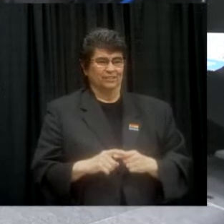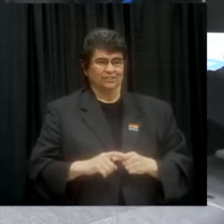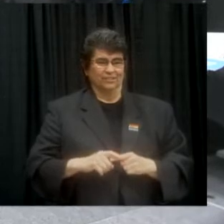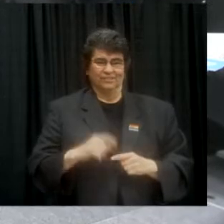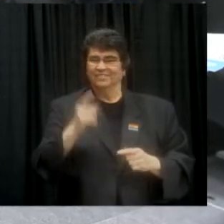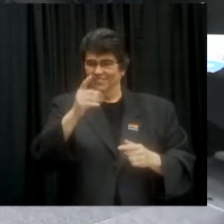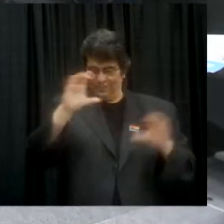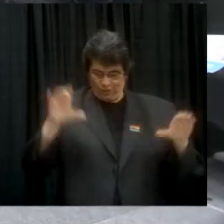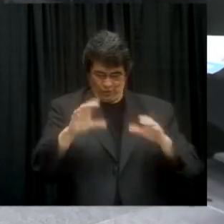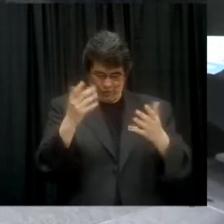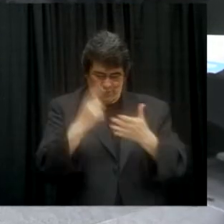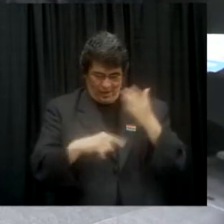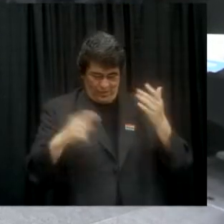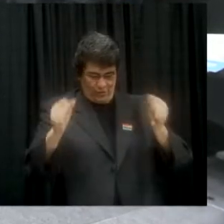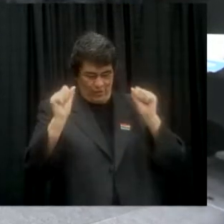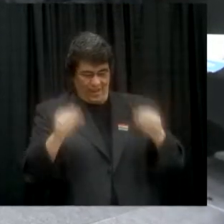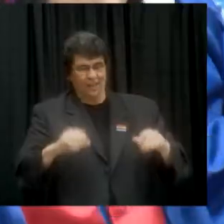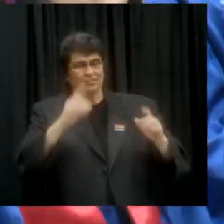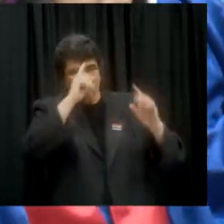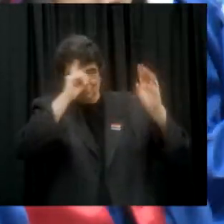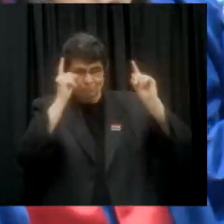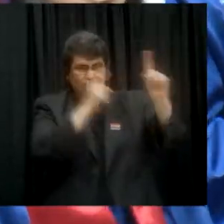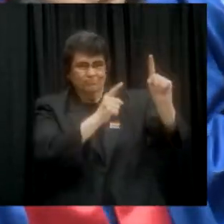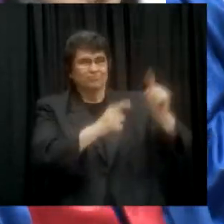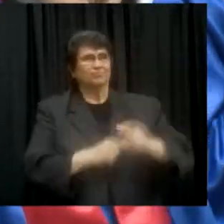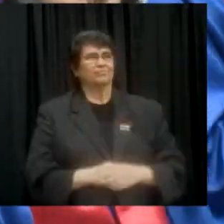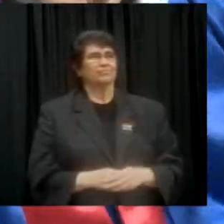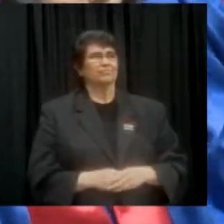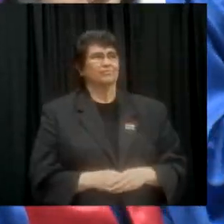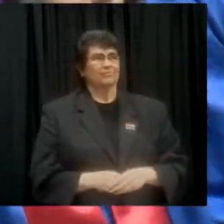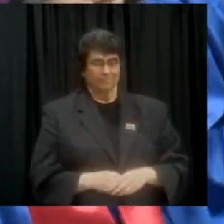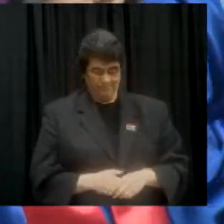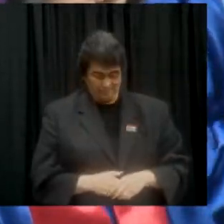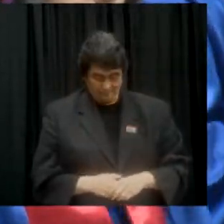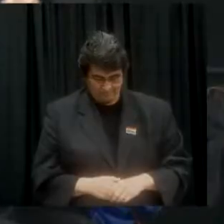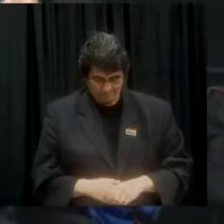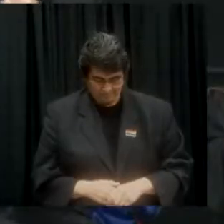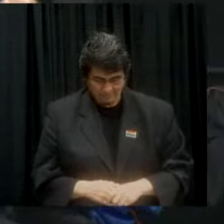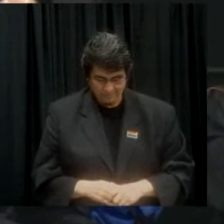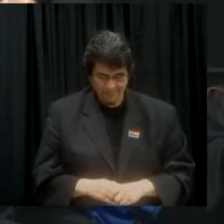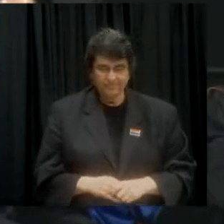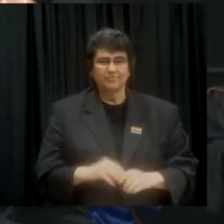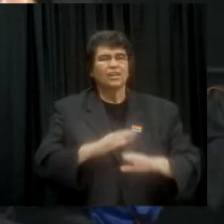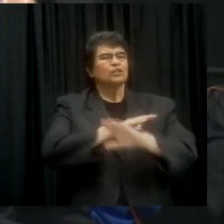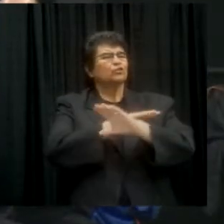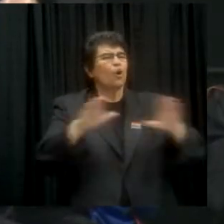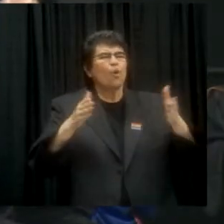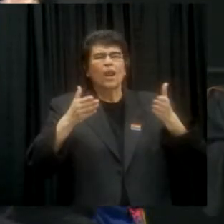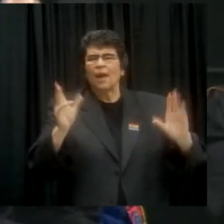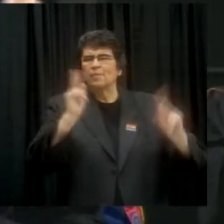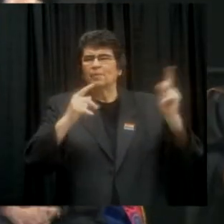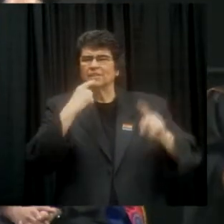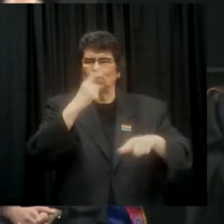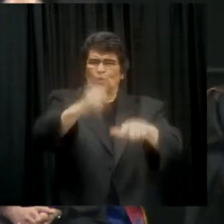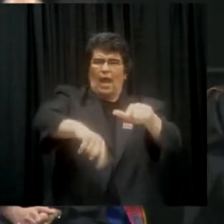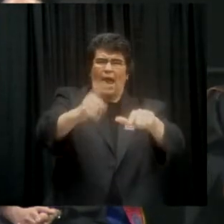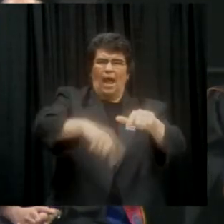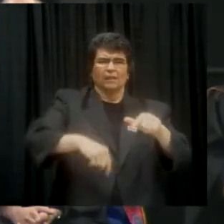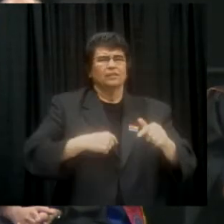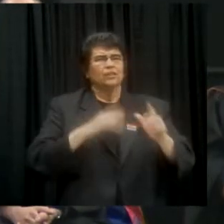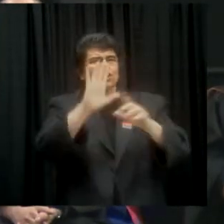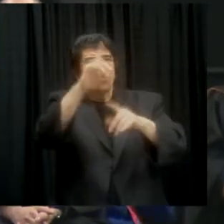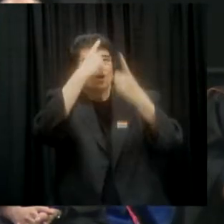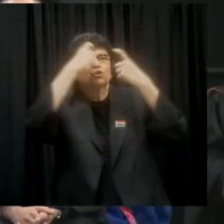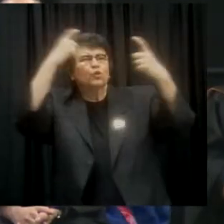you guys put your mind to. And don't let anyone tell you otherwise. Chase your dreams and turn them into a